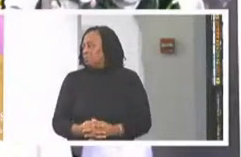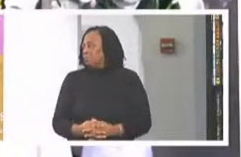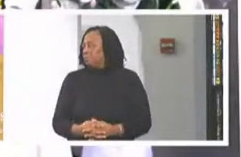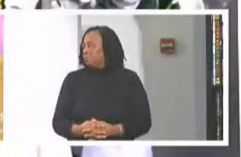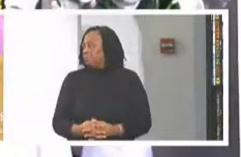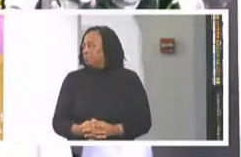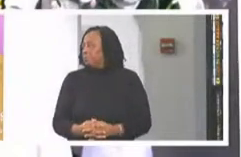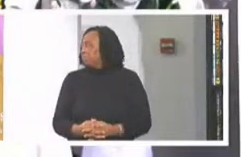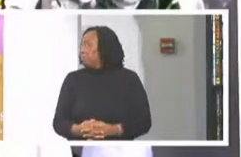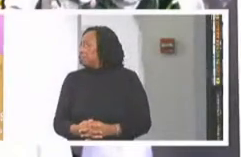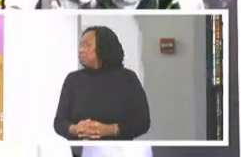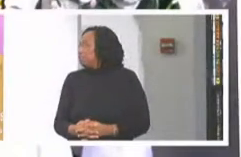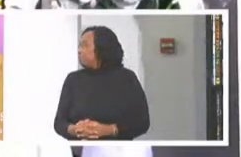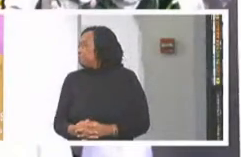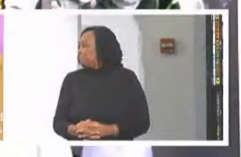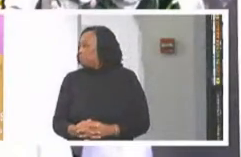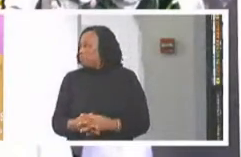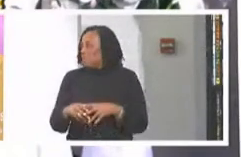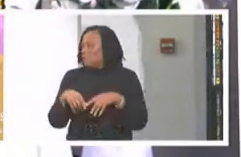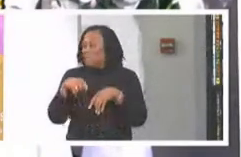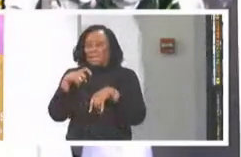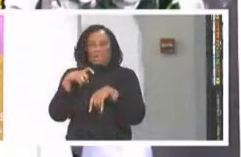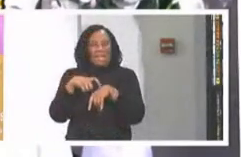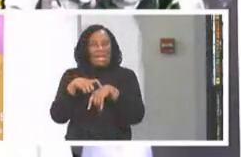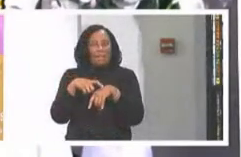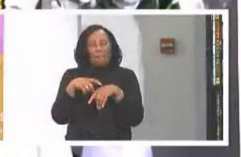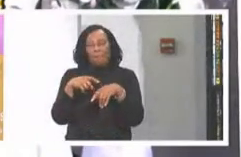let other stuff go.